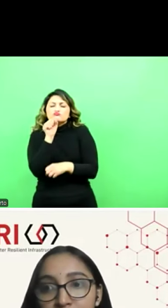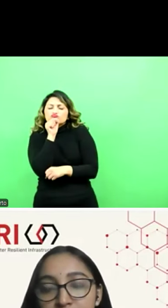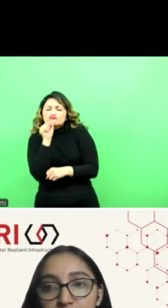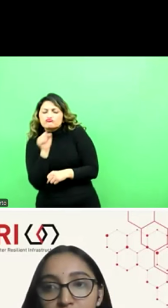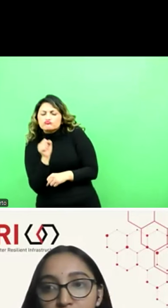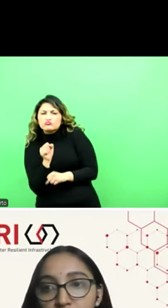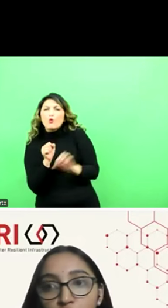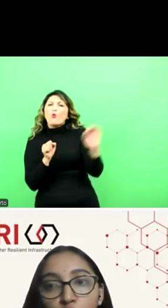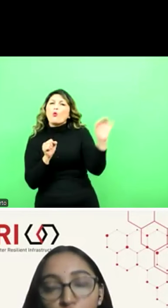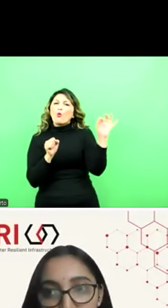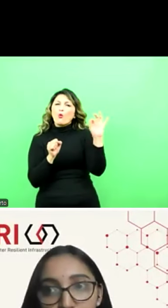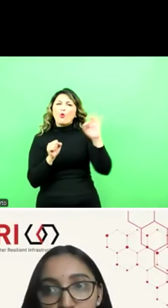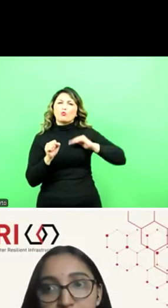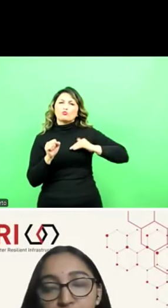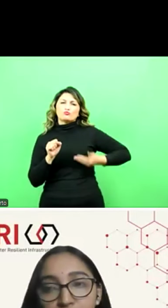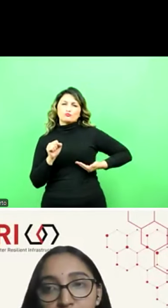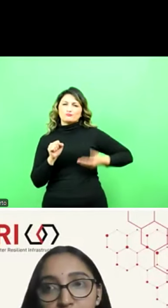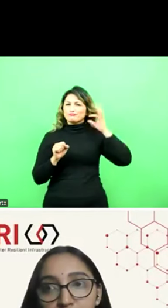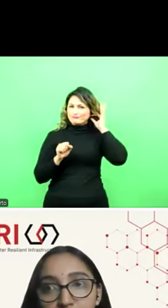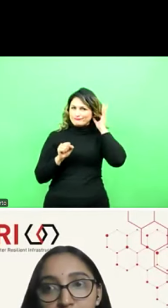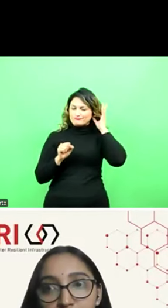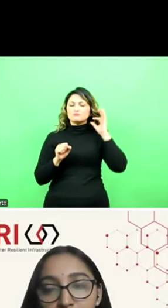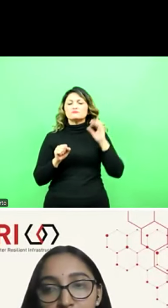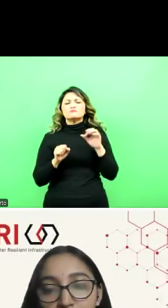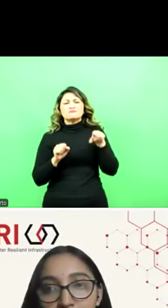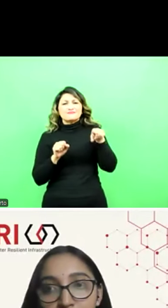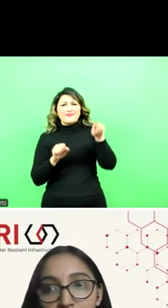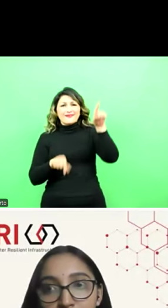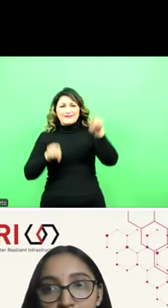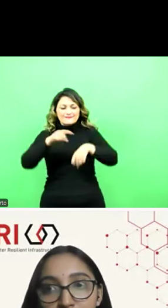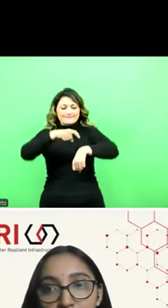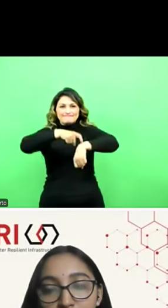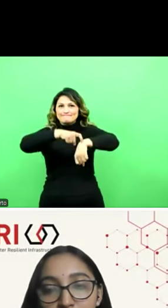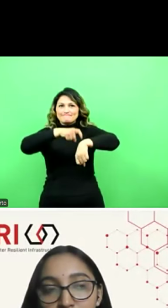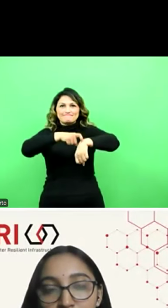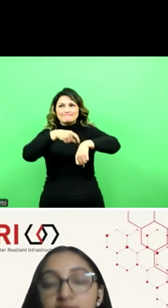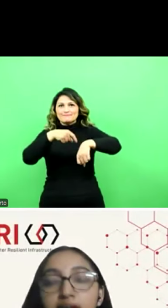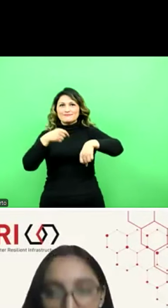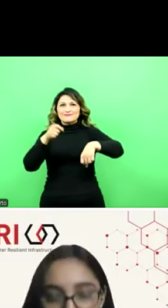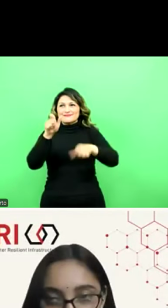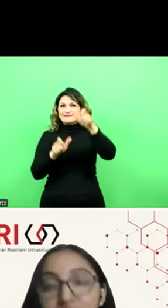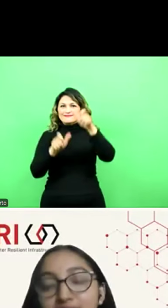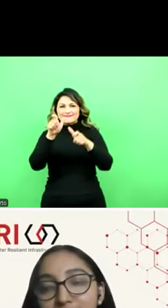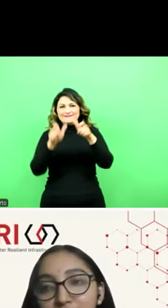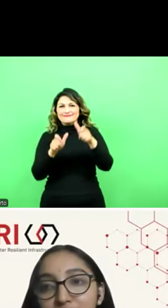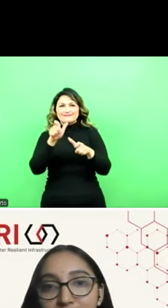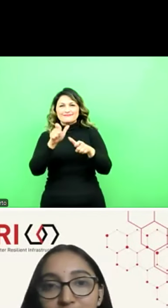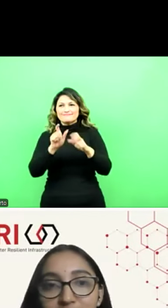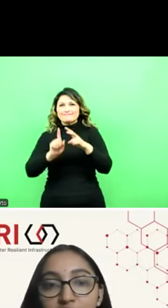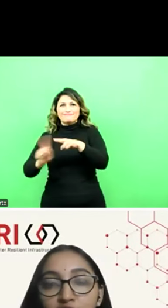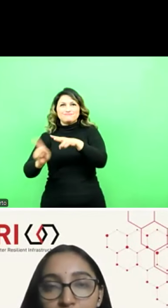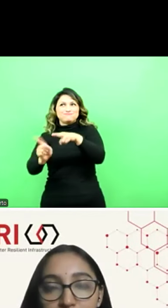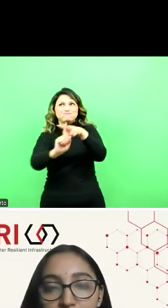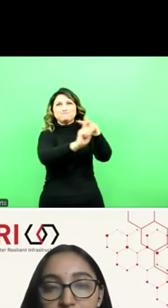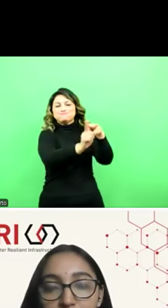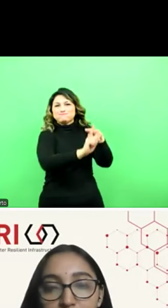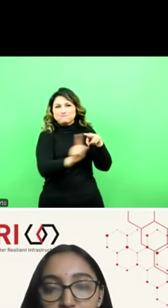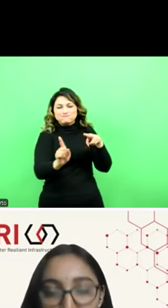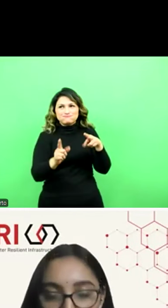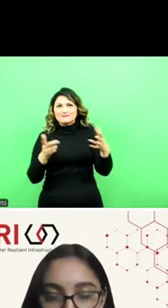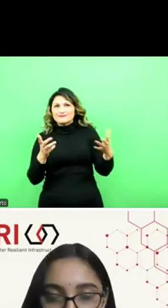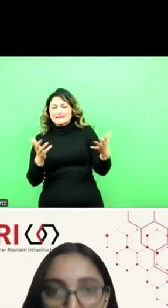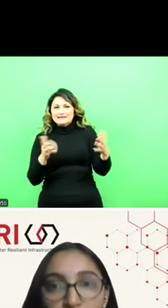is the non-office hours. I think we need to be conscious of time. Sorry. Thank you, Ratnesh. Where they